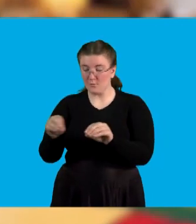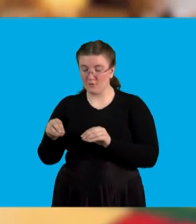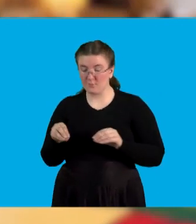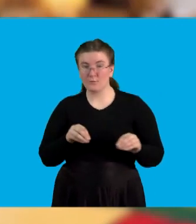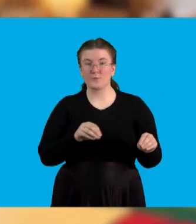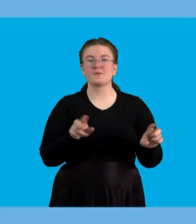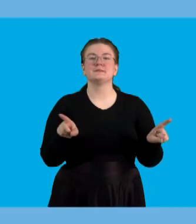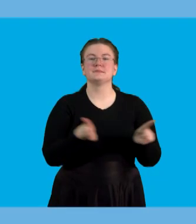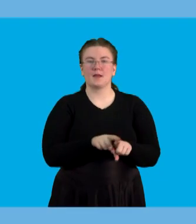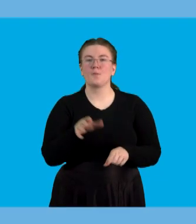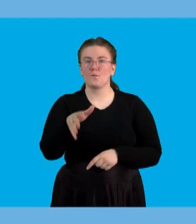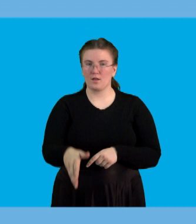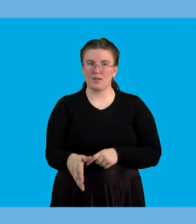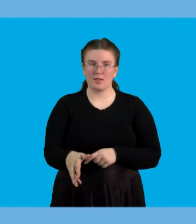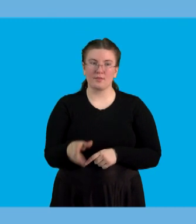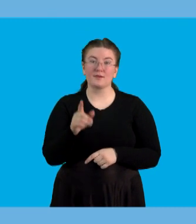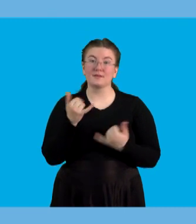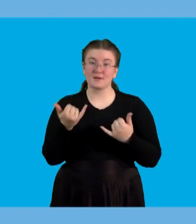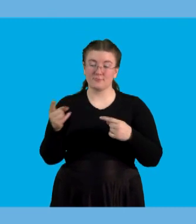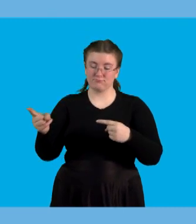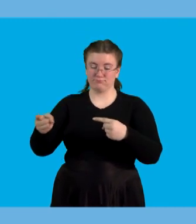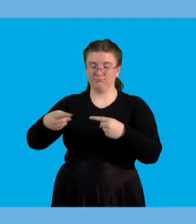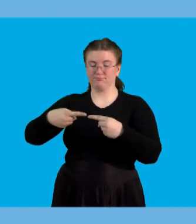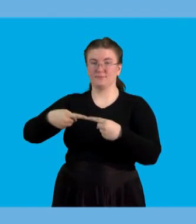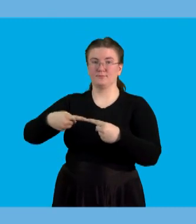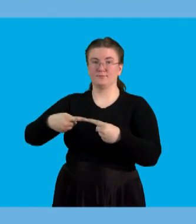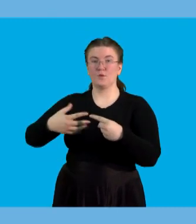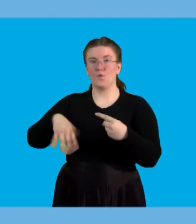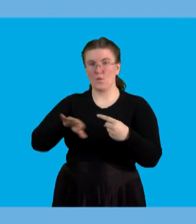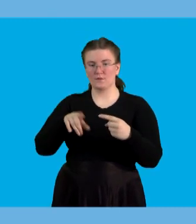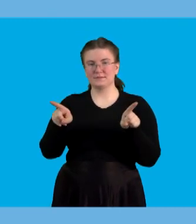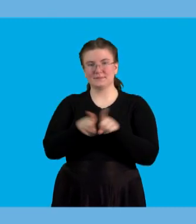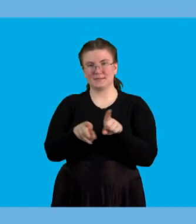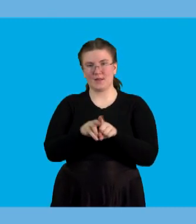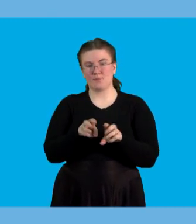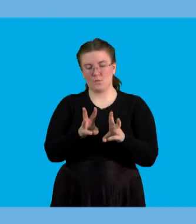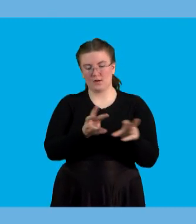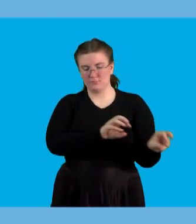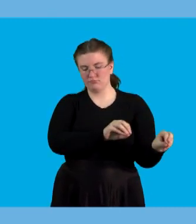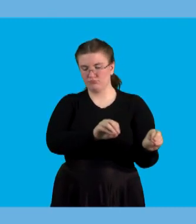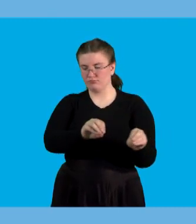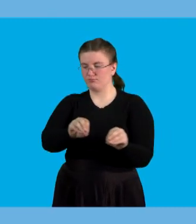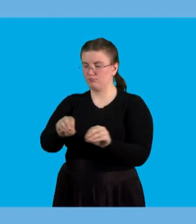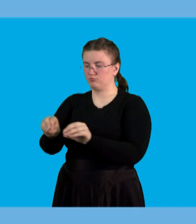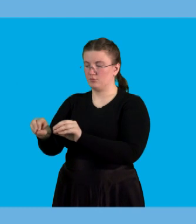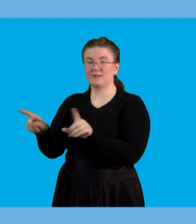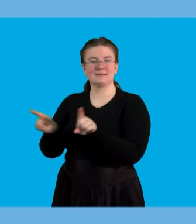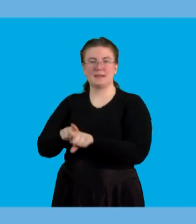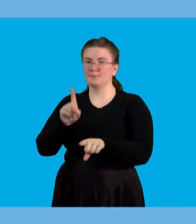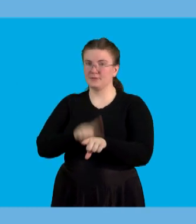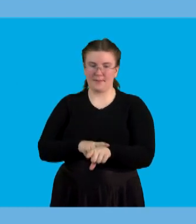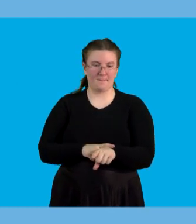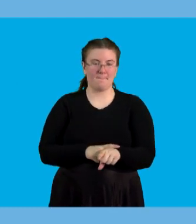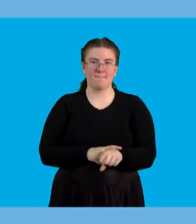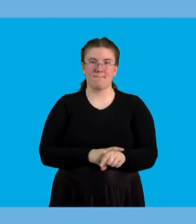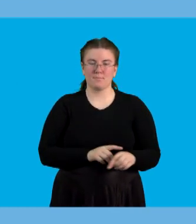there. So now, when the circuit is closed, all the electrons start moving in the same general direction at the